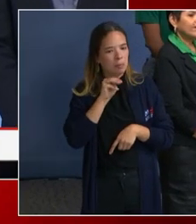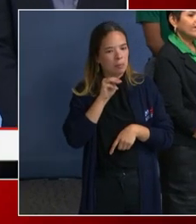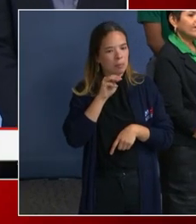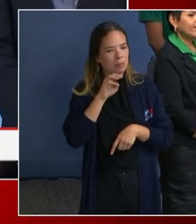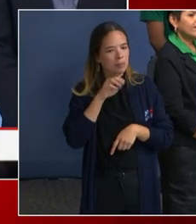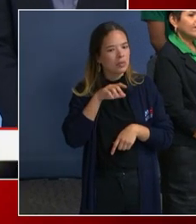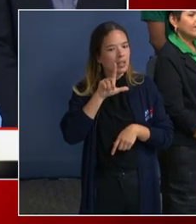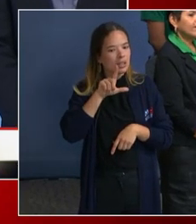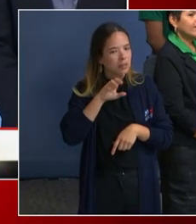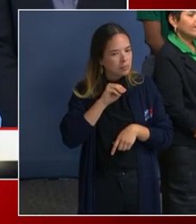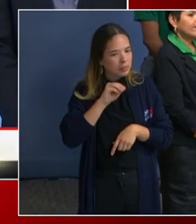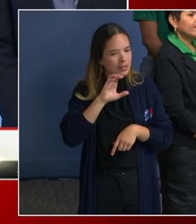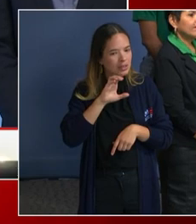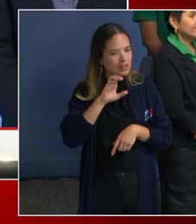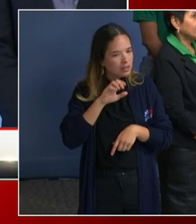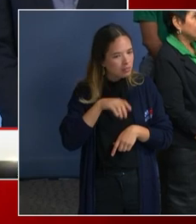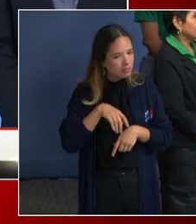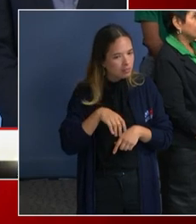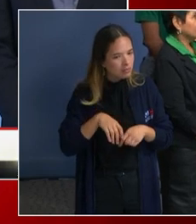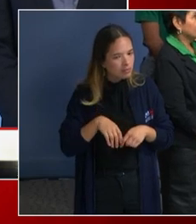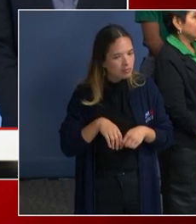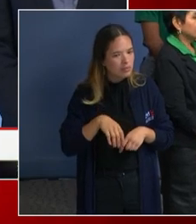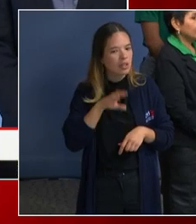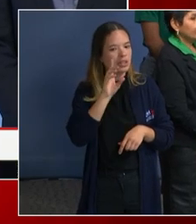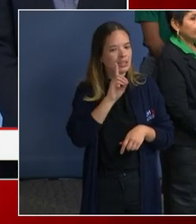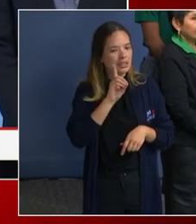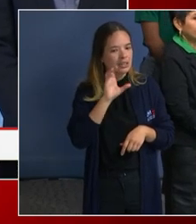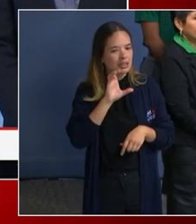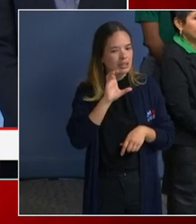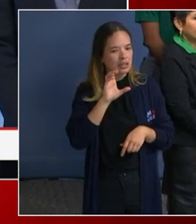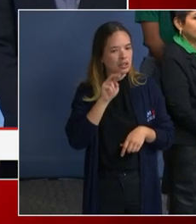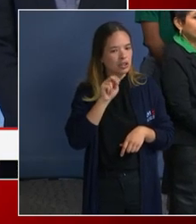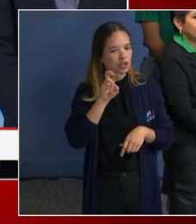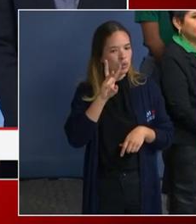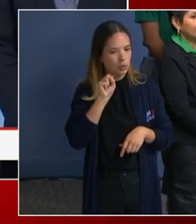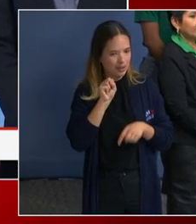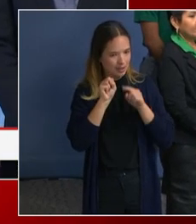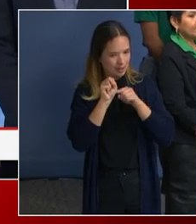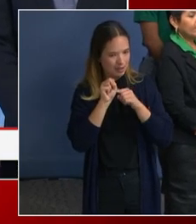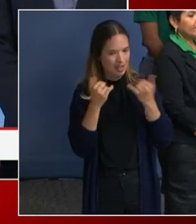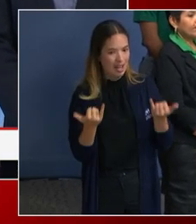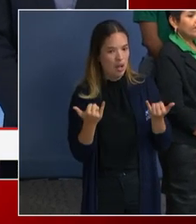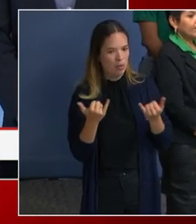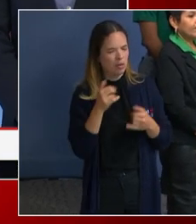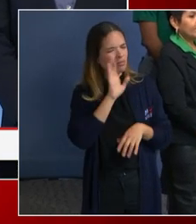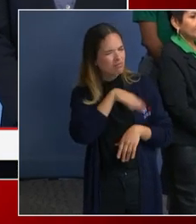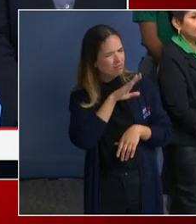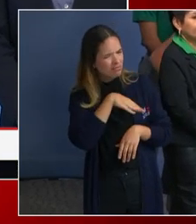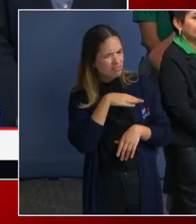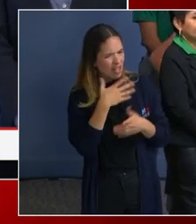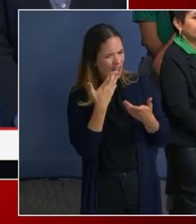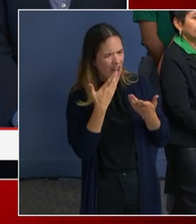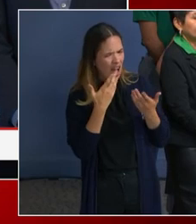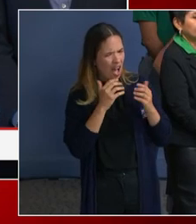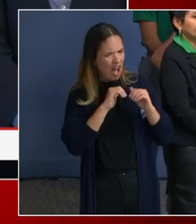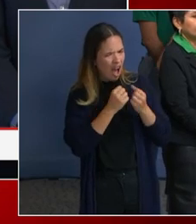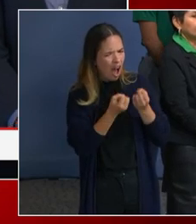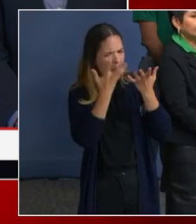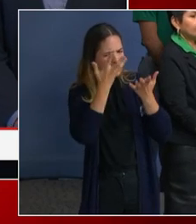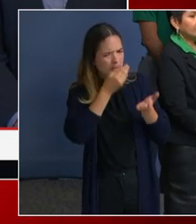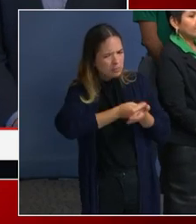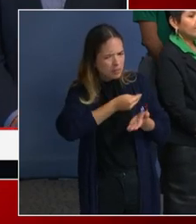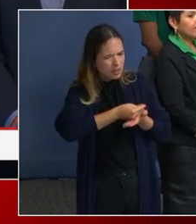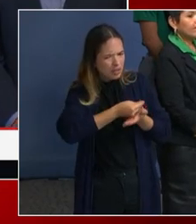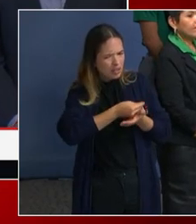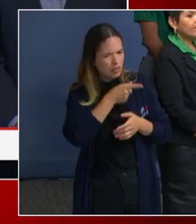the $10 million figure? And you talked about FEMA reimbursing you. What is the process for that, and are